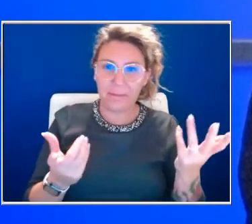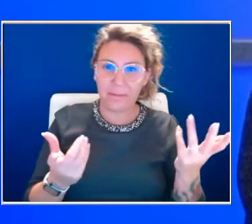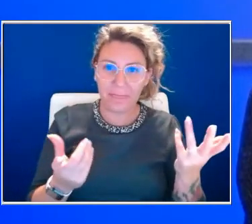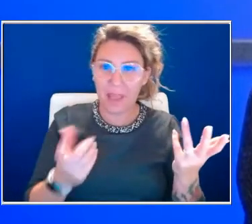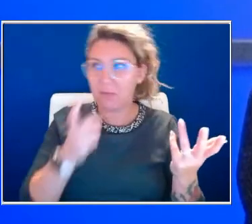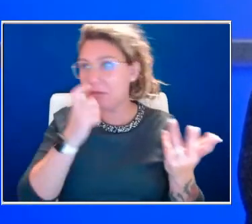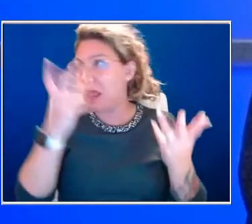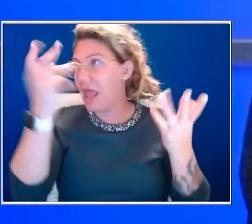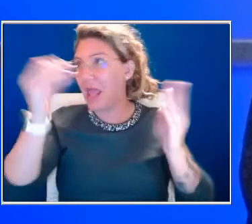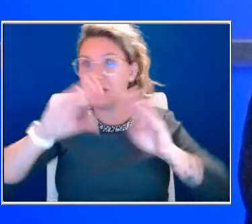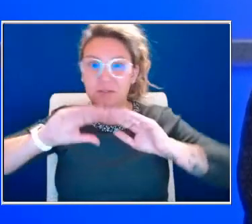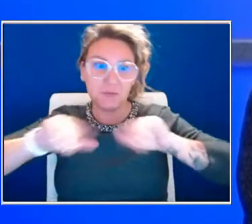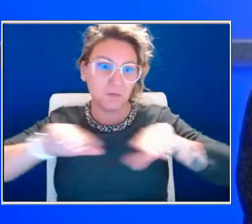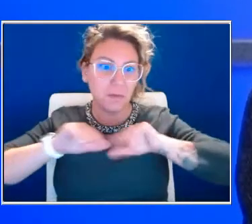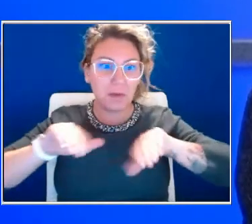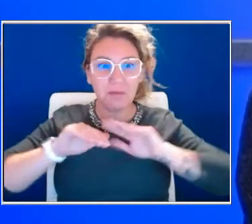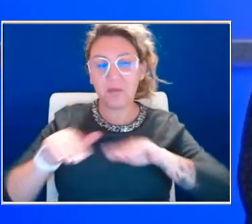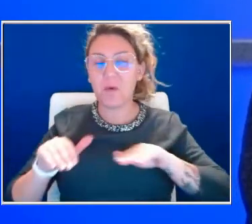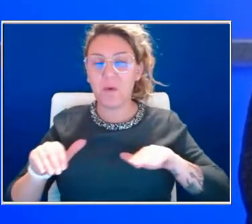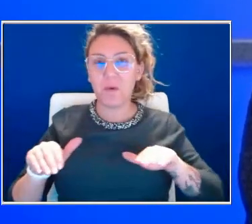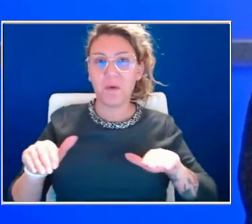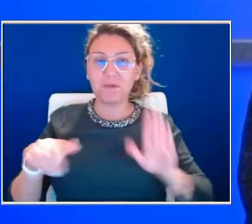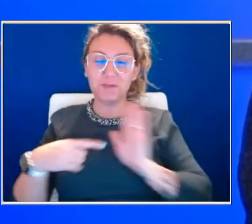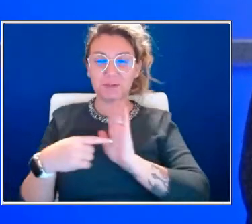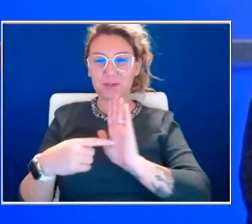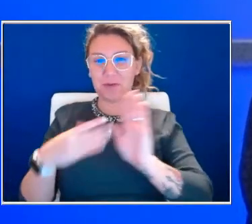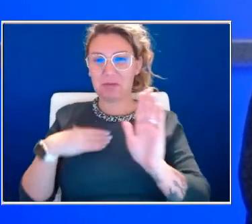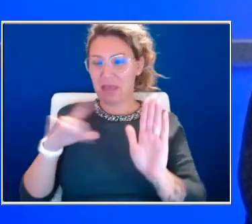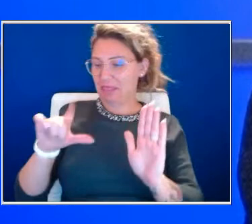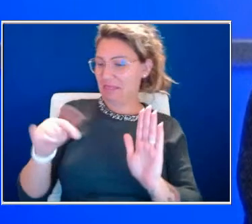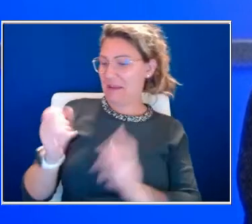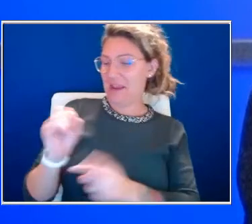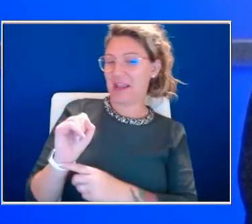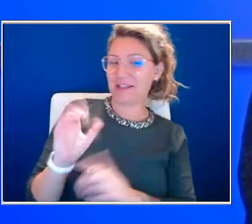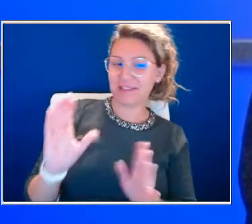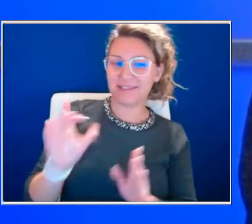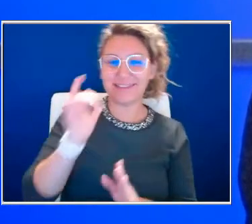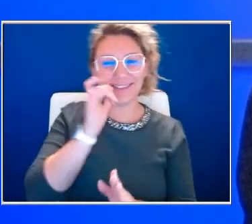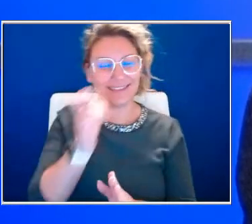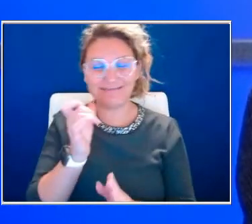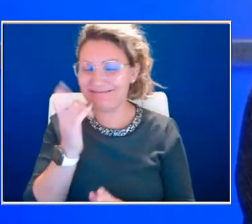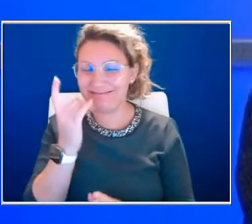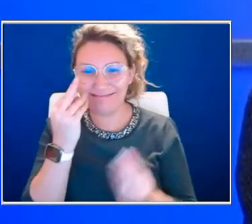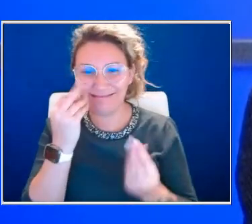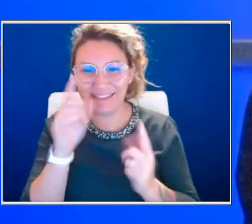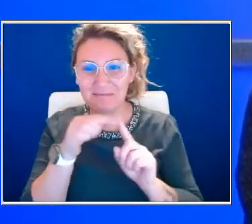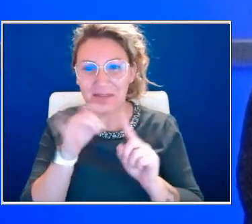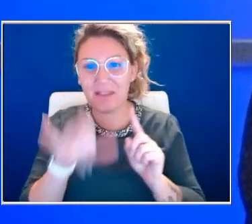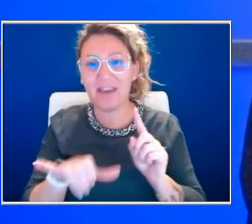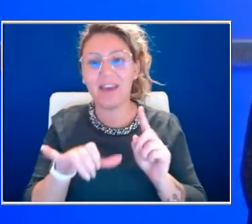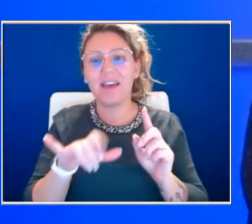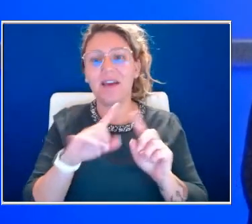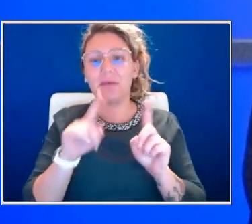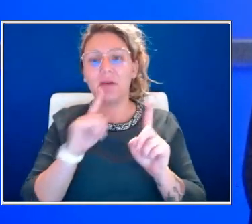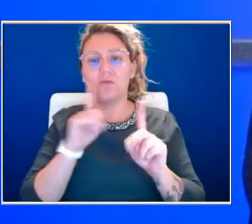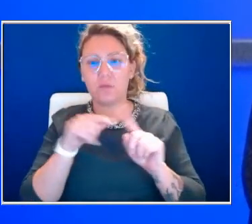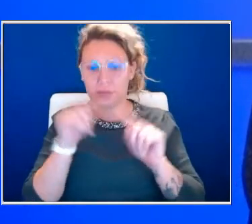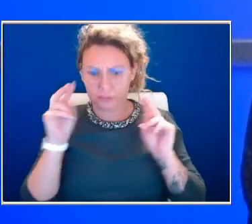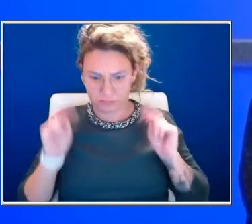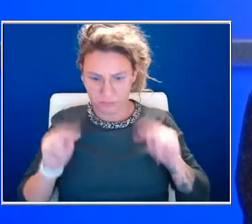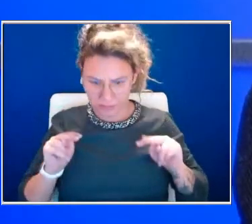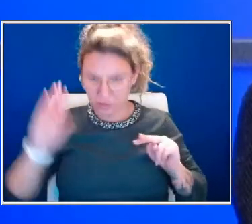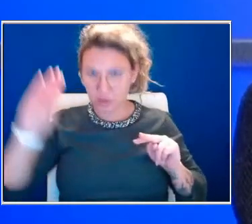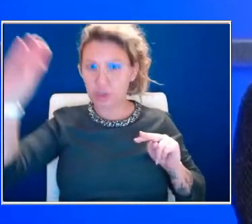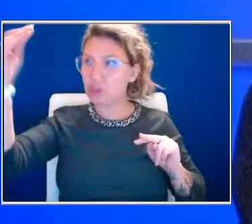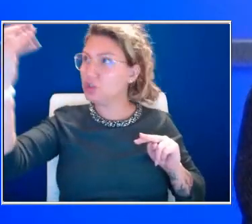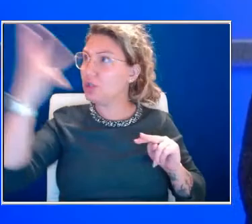showing off my legs, so I didn't even think about that. But when I looked down and the shower was covered with blood, yes,